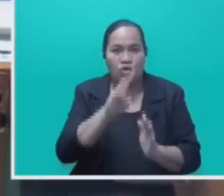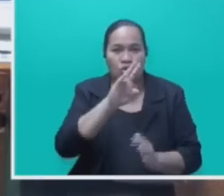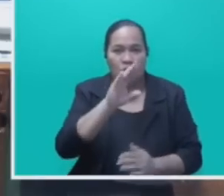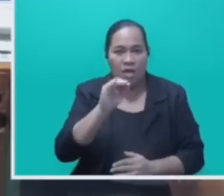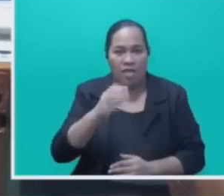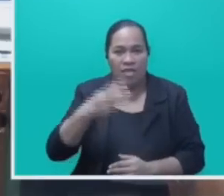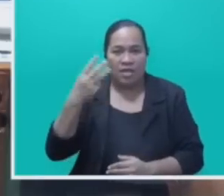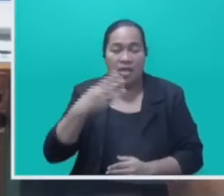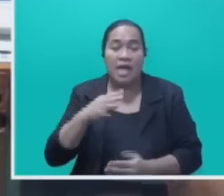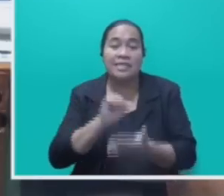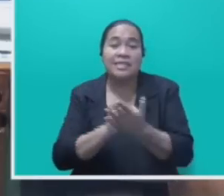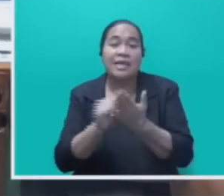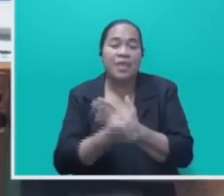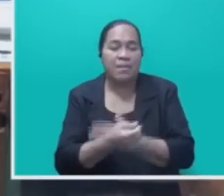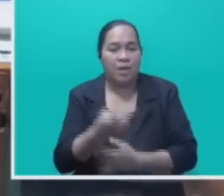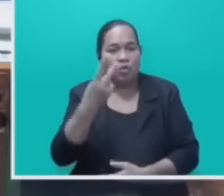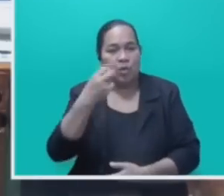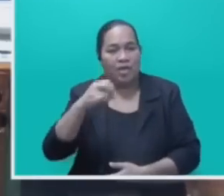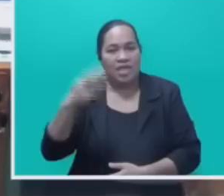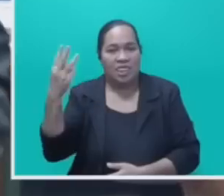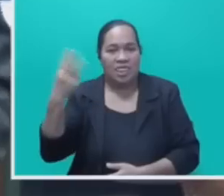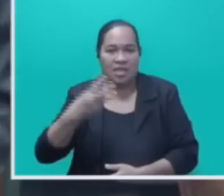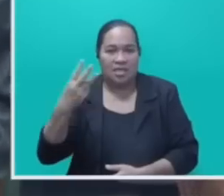in September 2013.